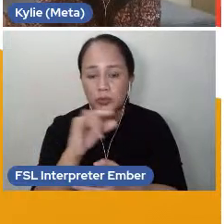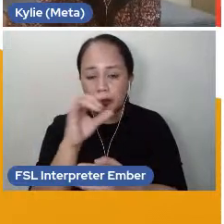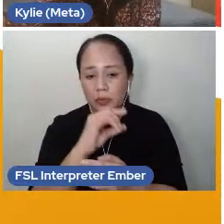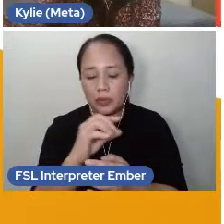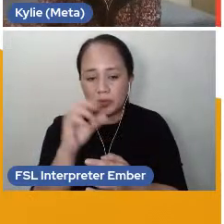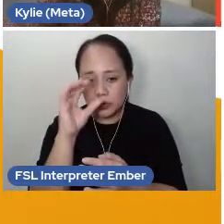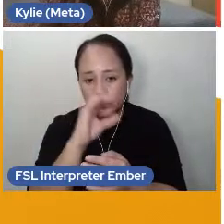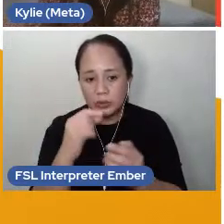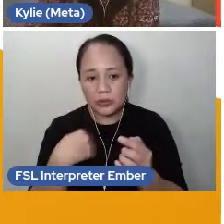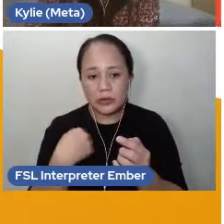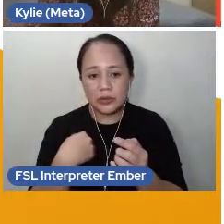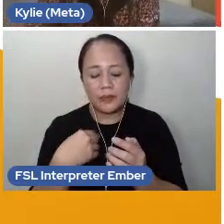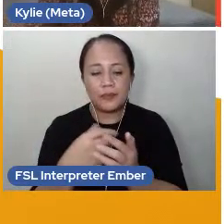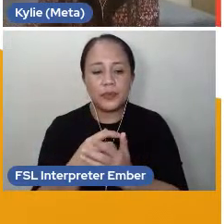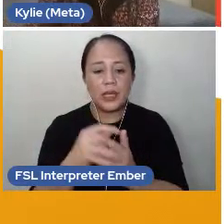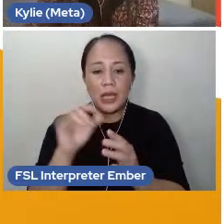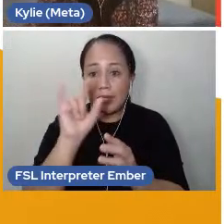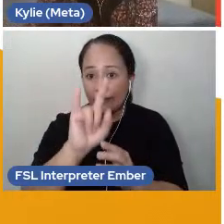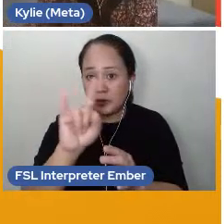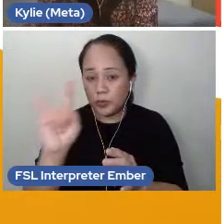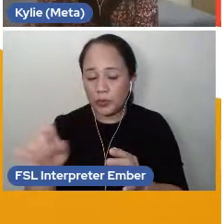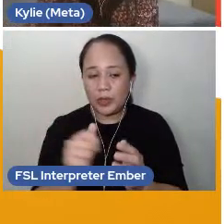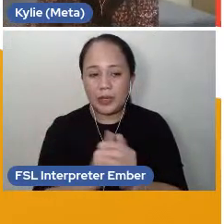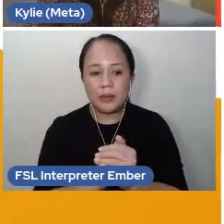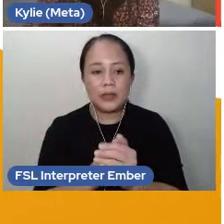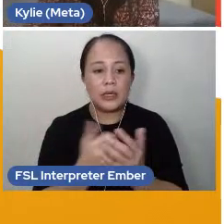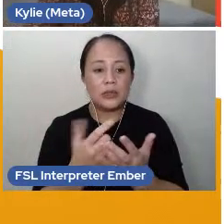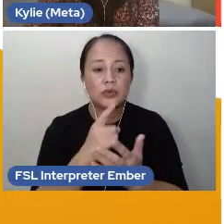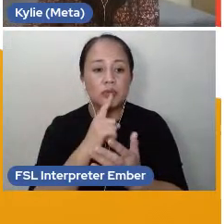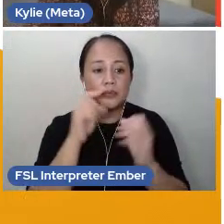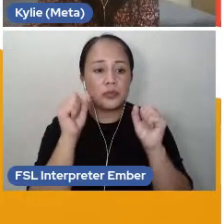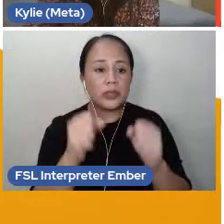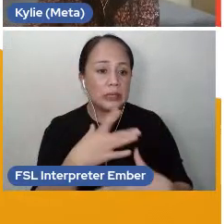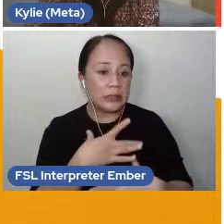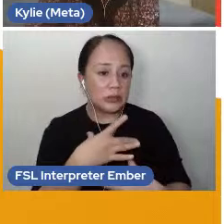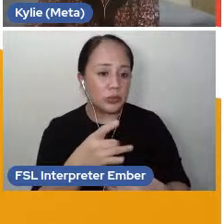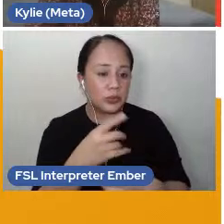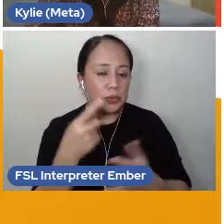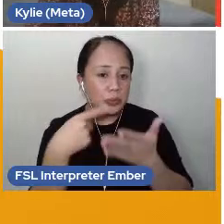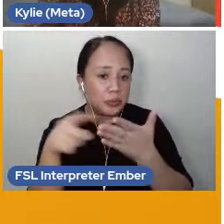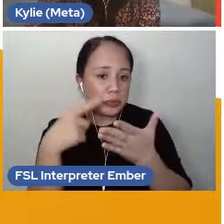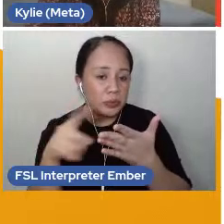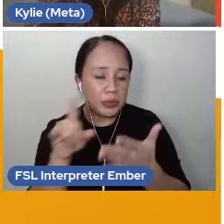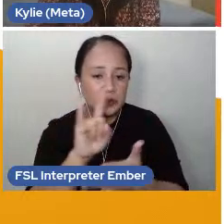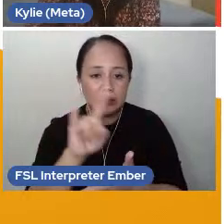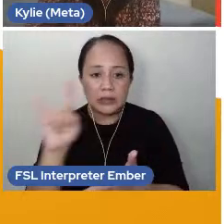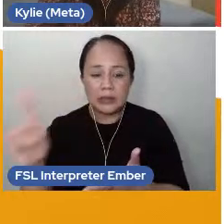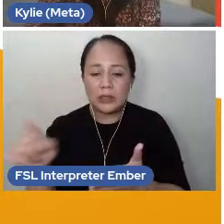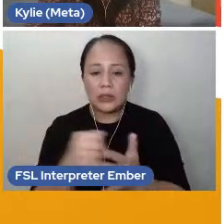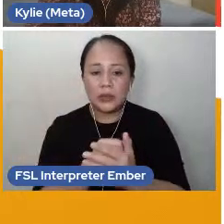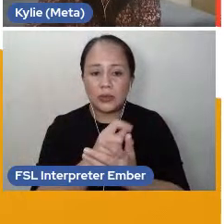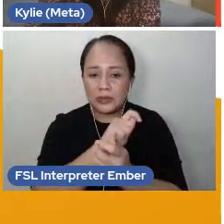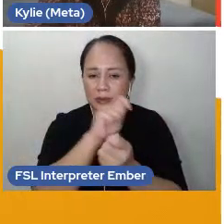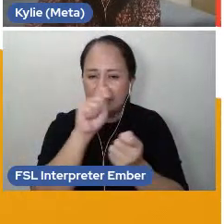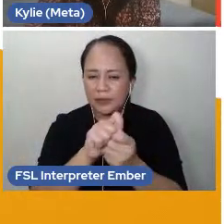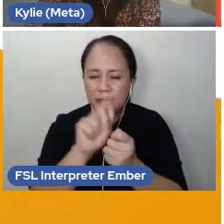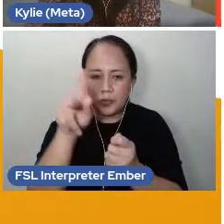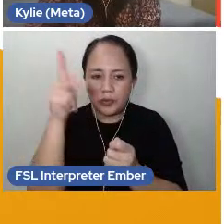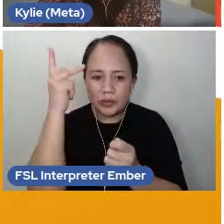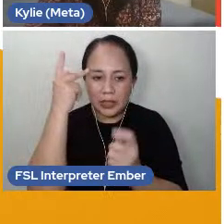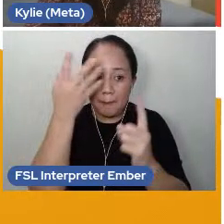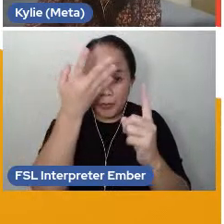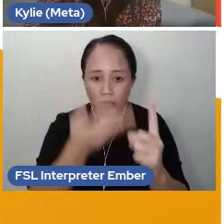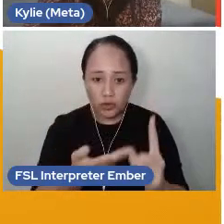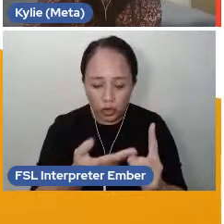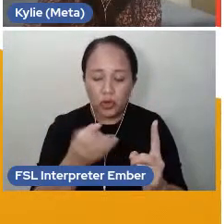keyword or advertiser. For example, you really might be interested in looking at the ads that a certain political figure